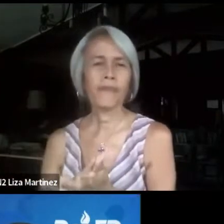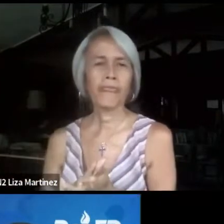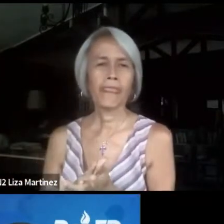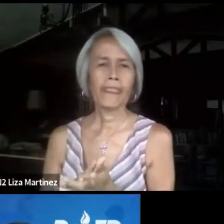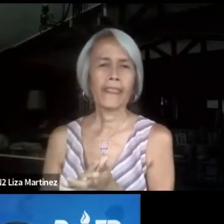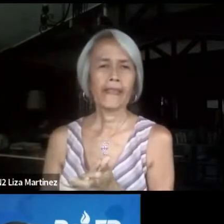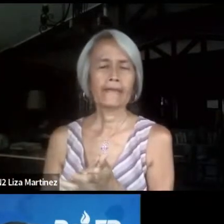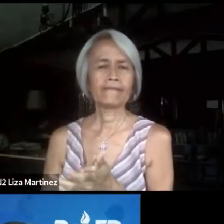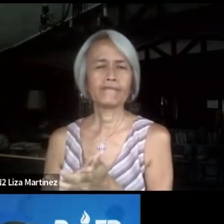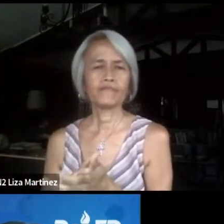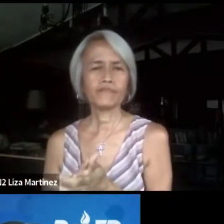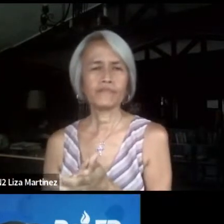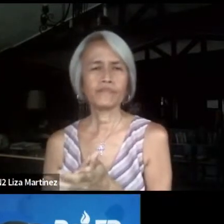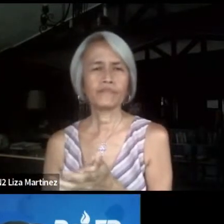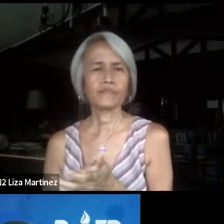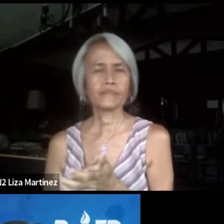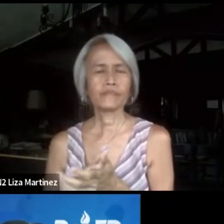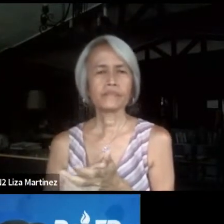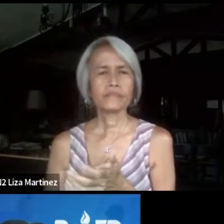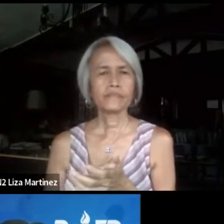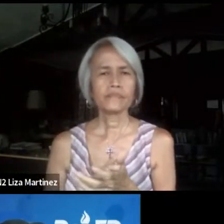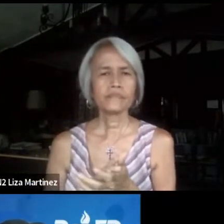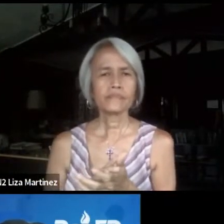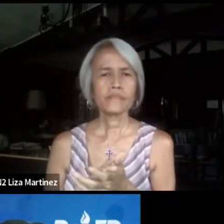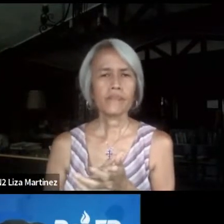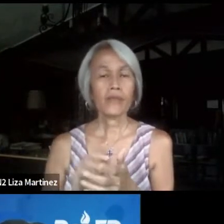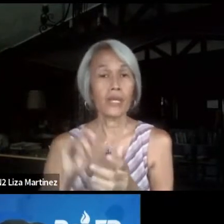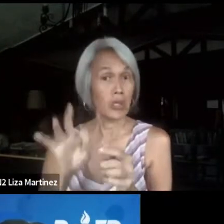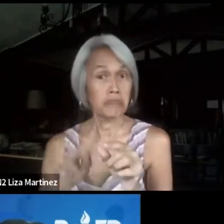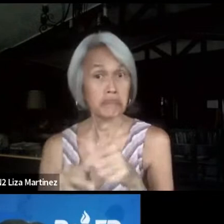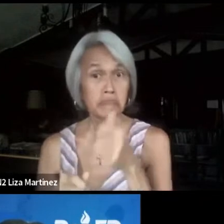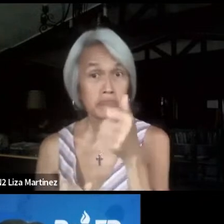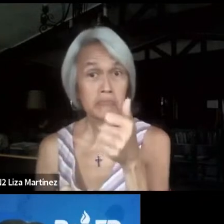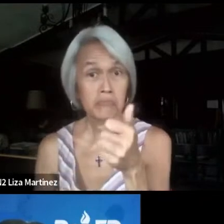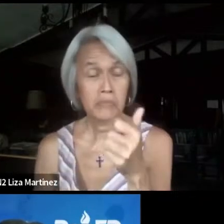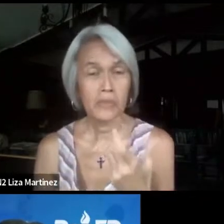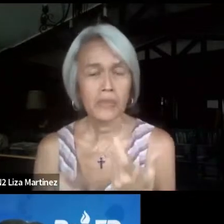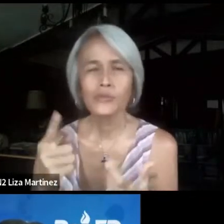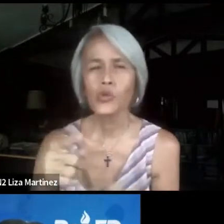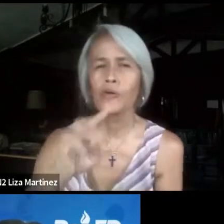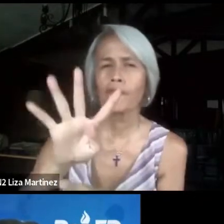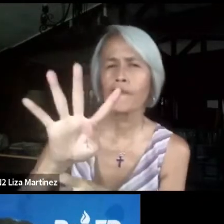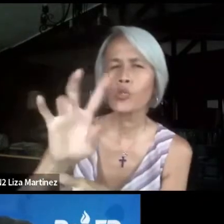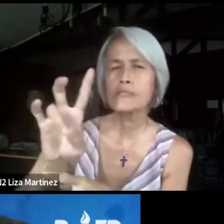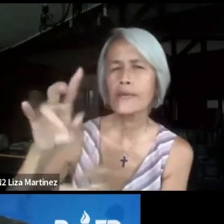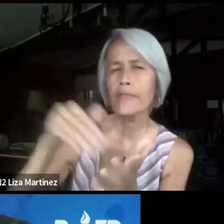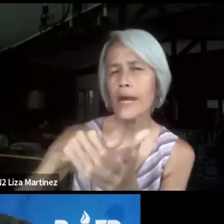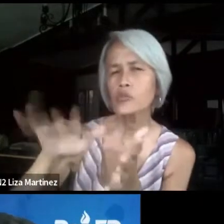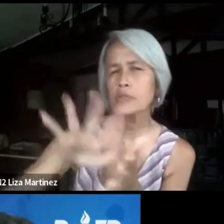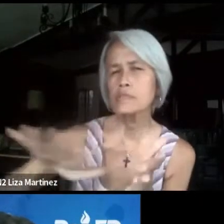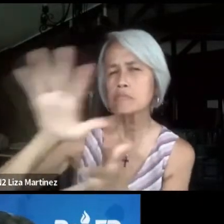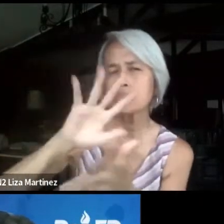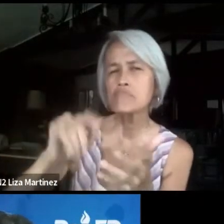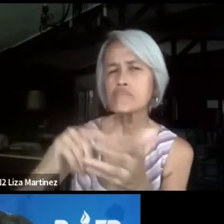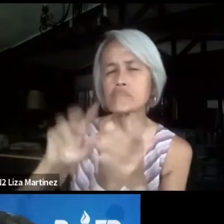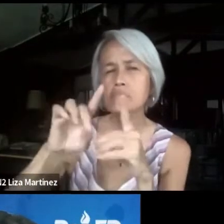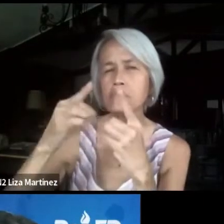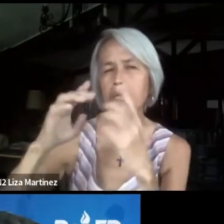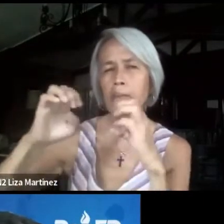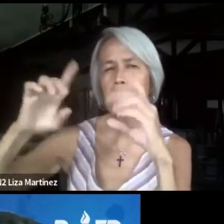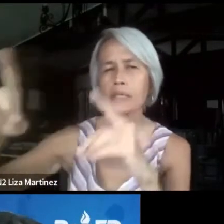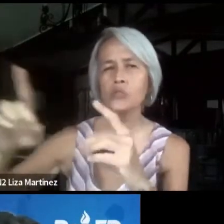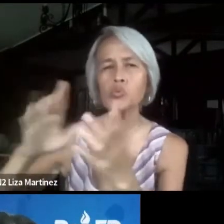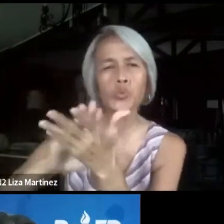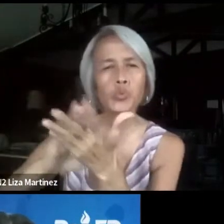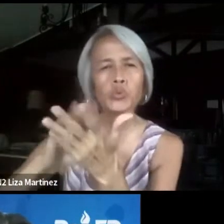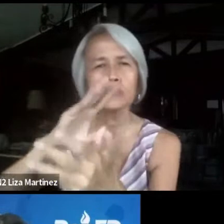Ma'am Torio, if this is ano, if you are the person who can respond, dito sa 47,000 na DepEd schools and 12,000 na